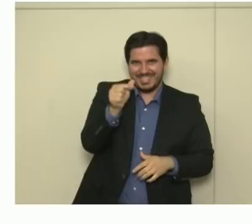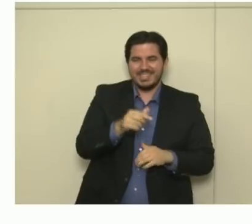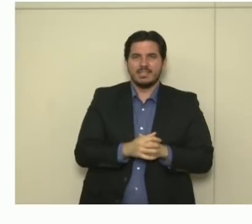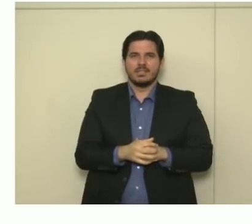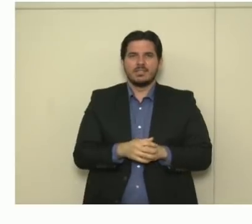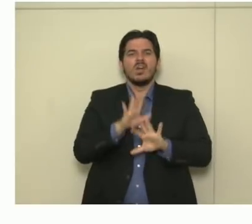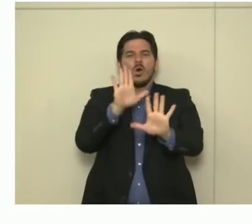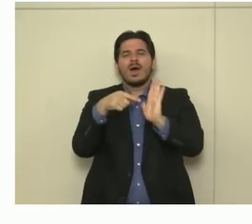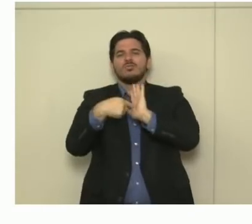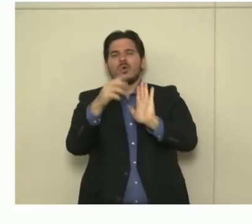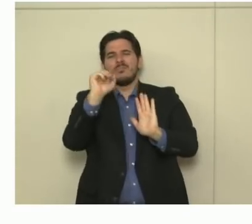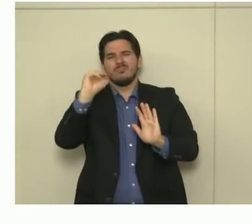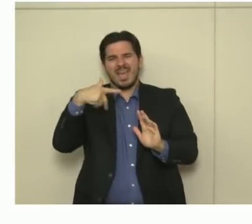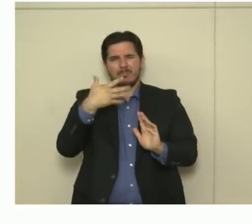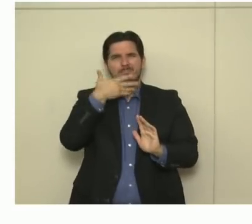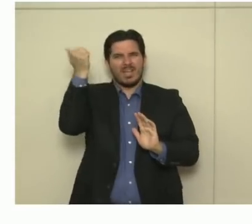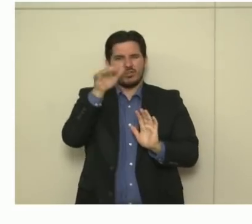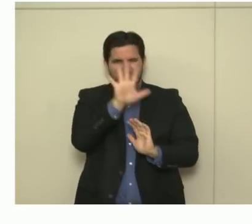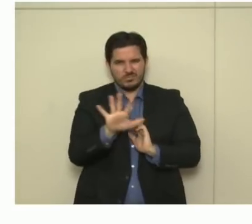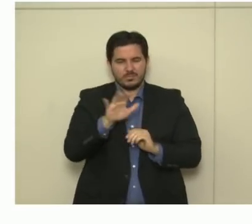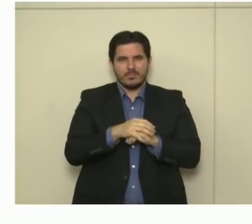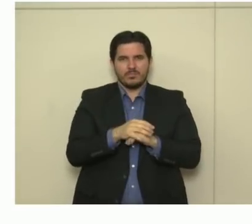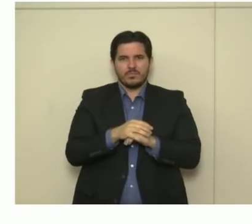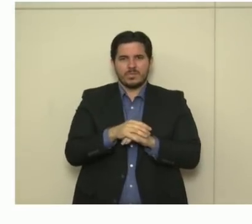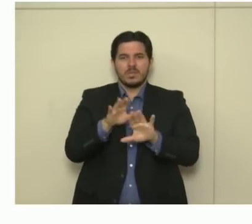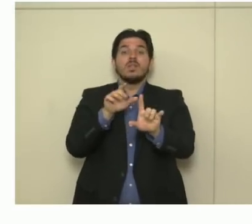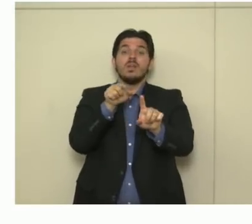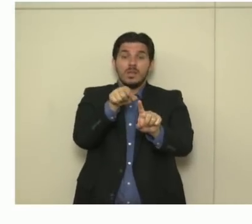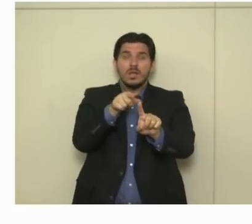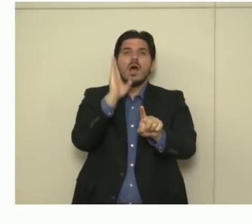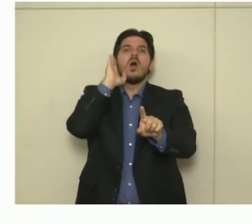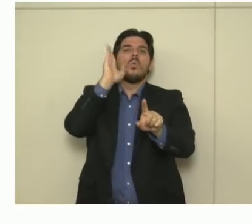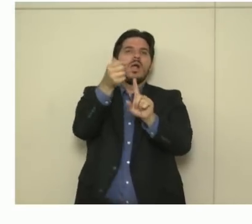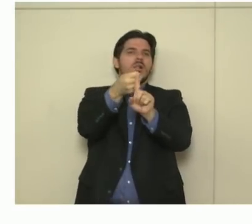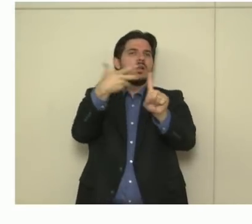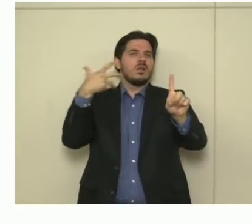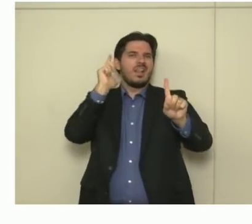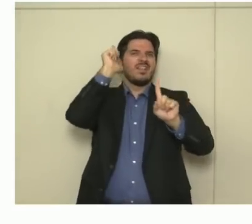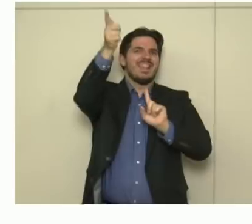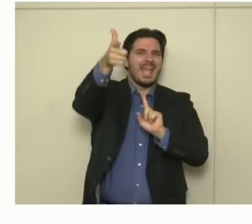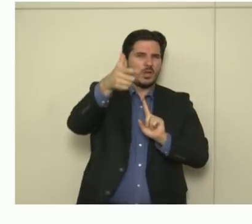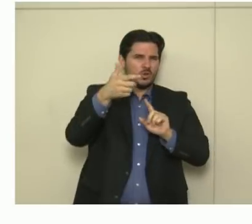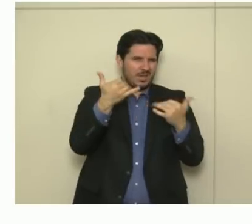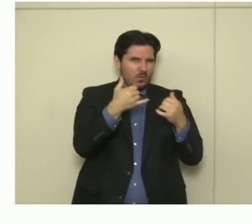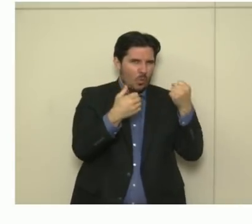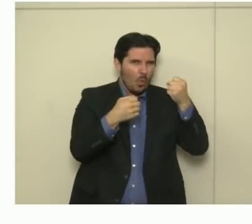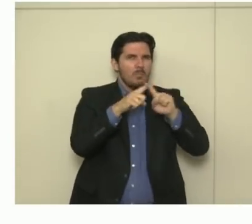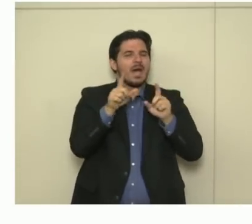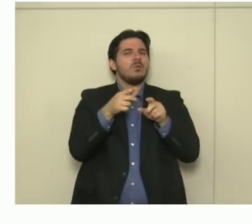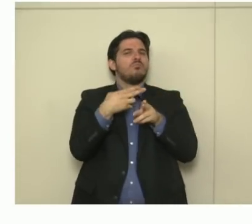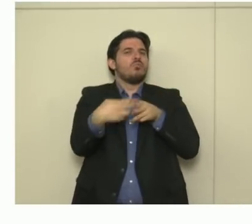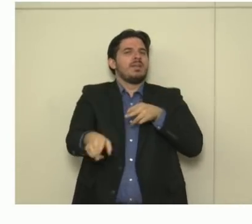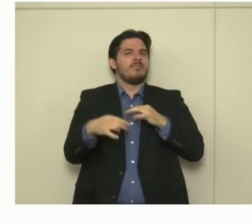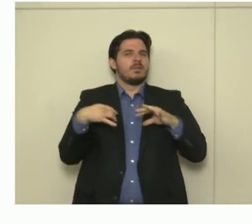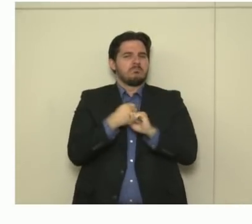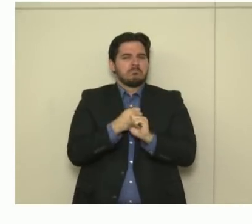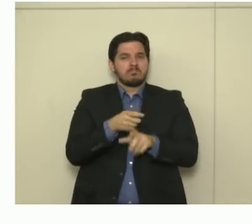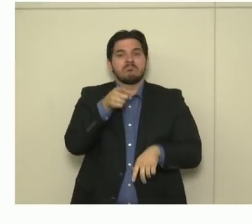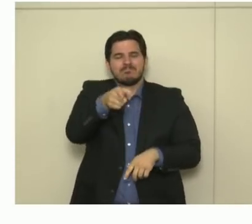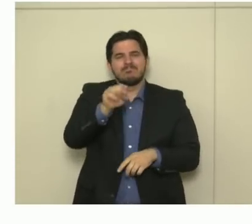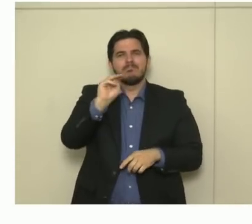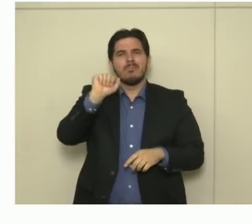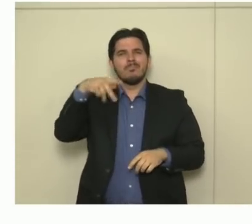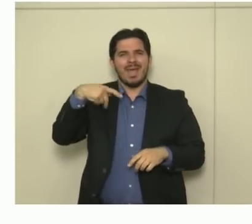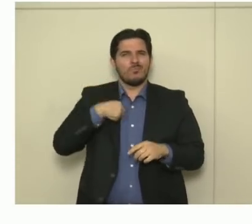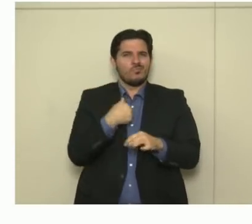slide is the map of New Mexico. We'll come back to this with a little bit more detail later, but this is the map we're using, and this is